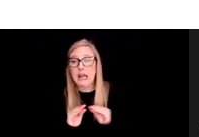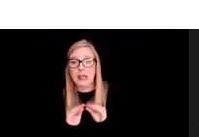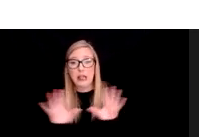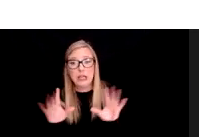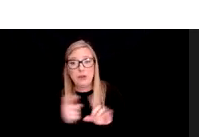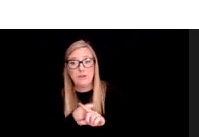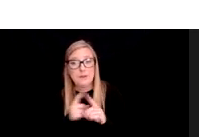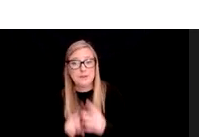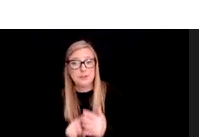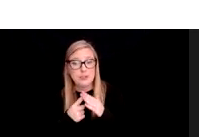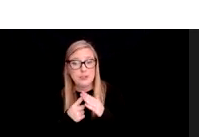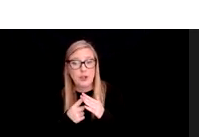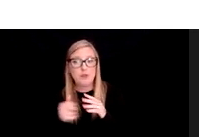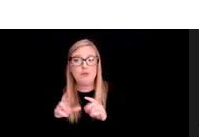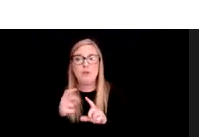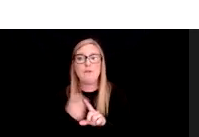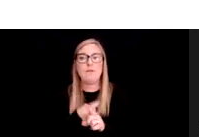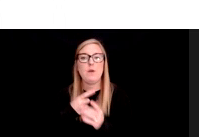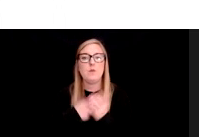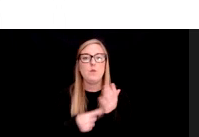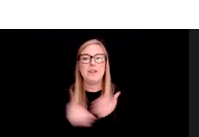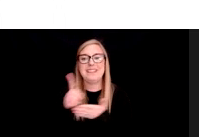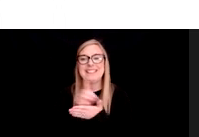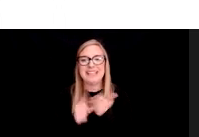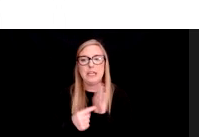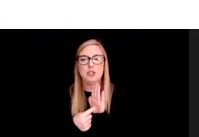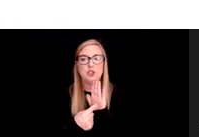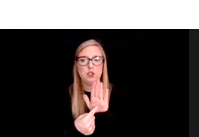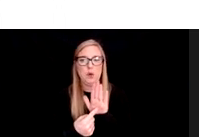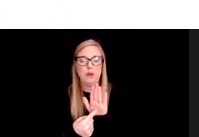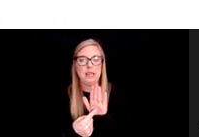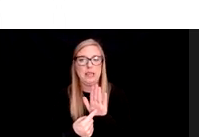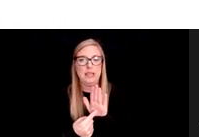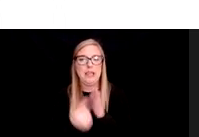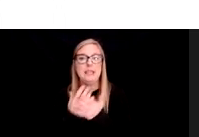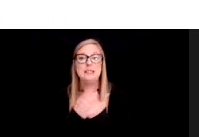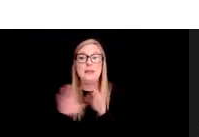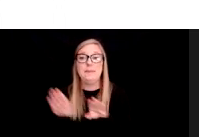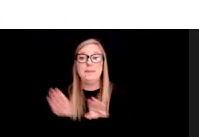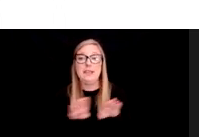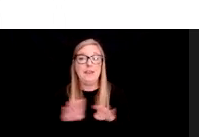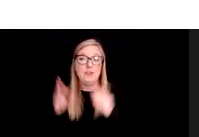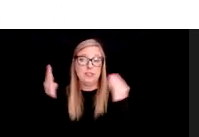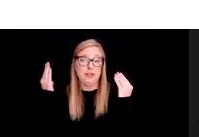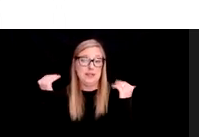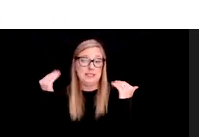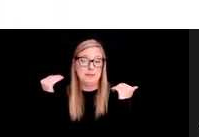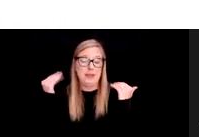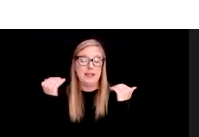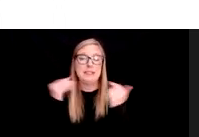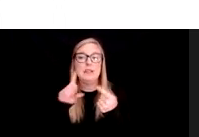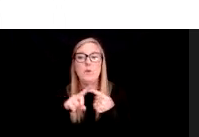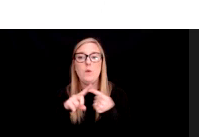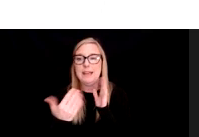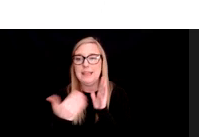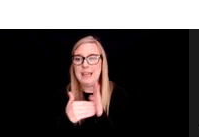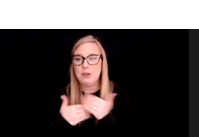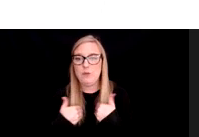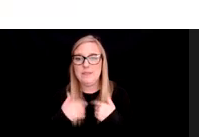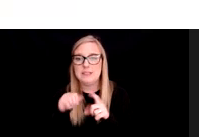or from what the design is actually showing, and behaviors that are expected when, again, you have instances